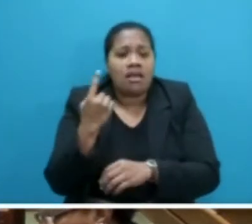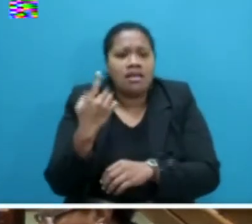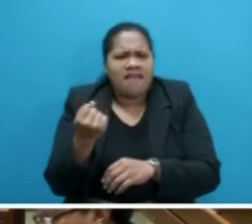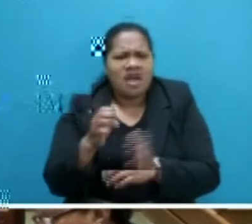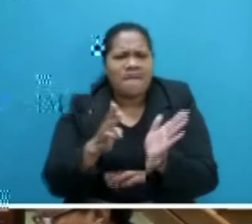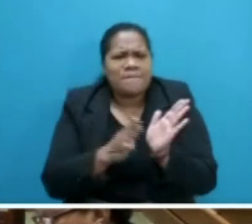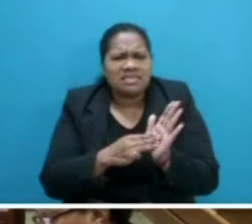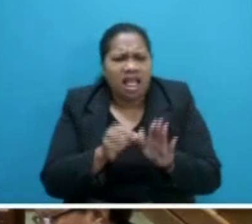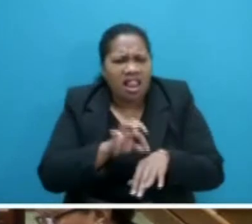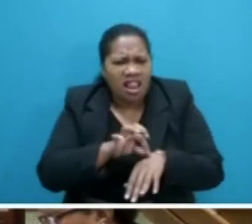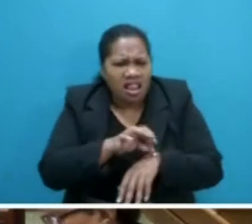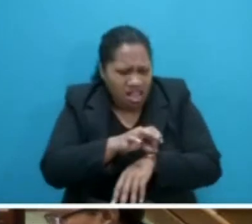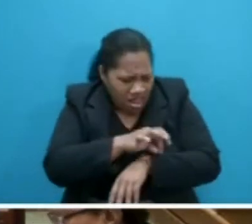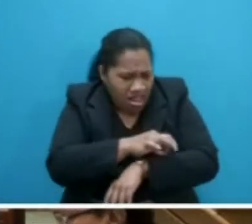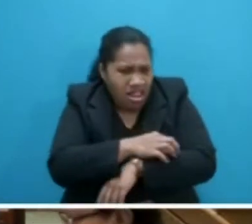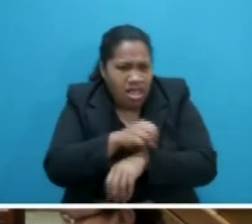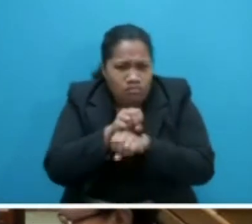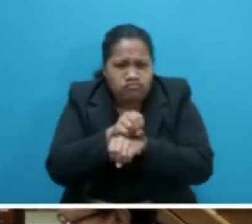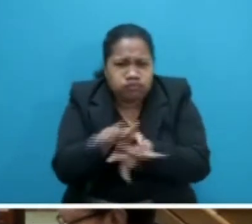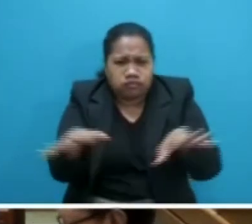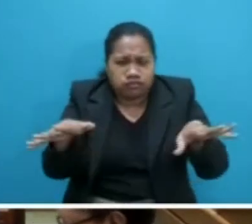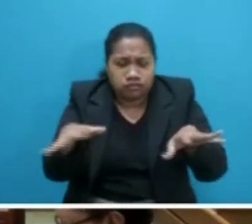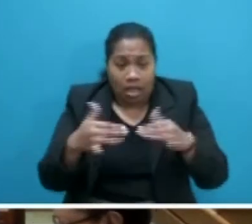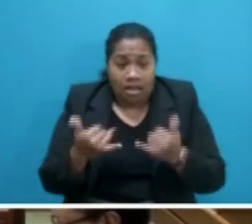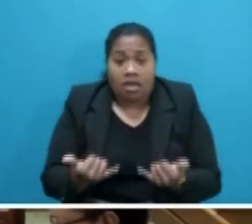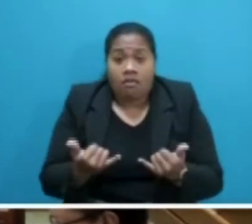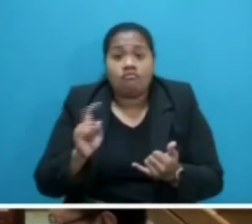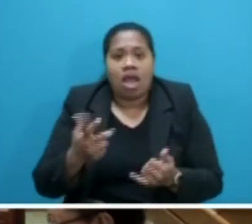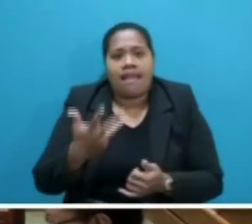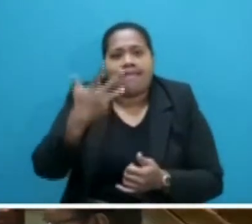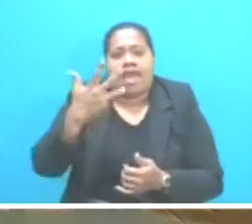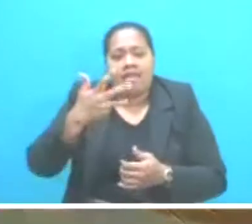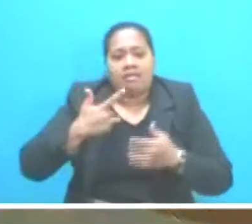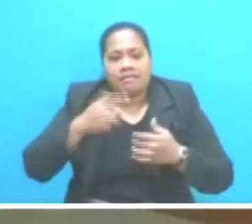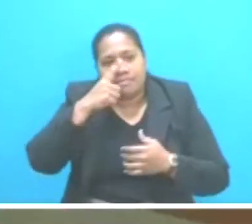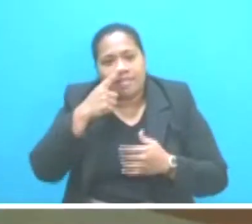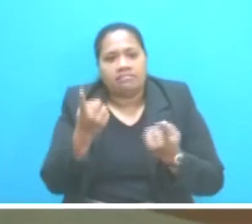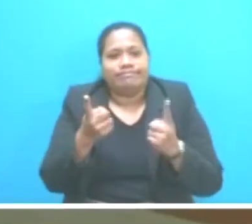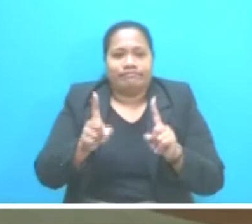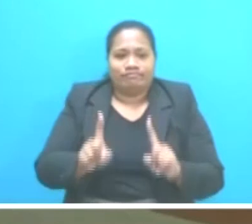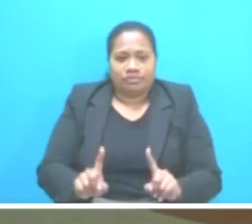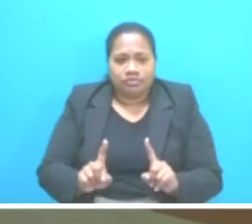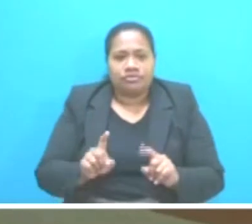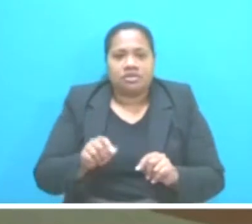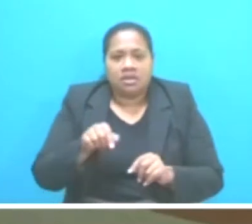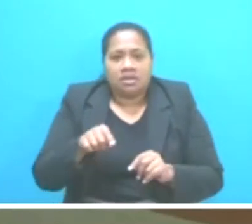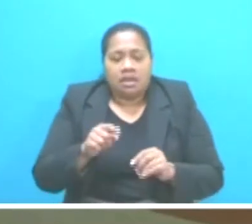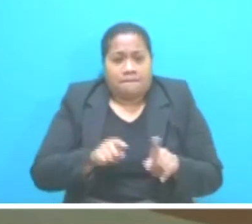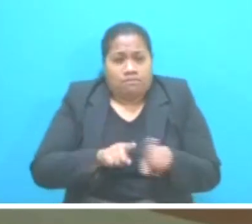is suspected to have already claimed 9 lives, mostly children under the age of 2.